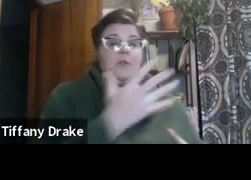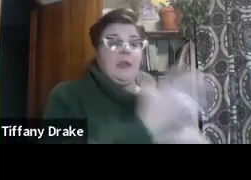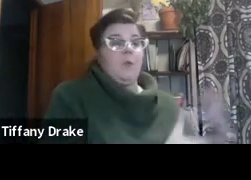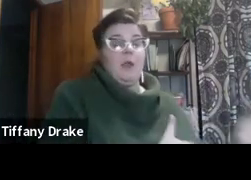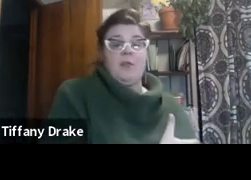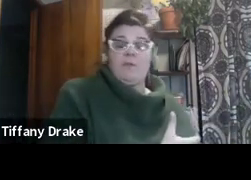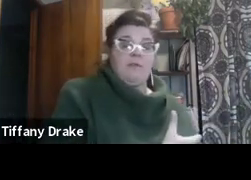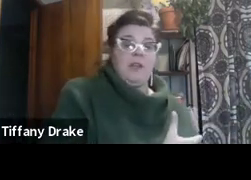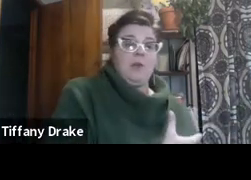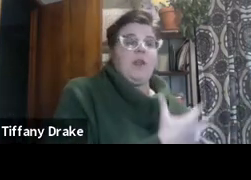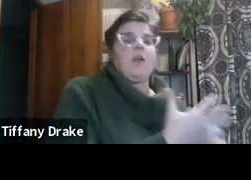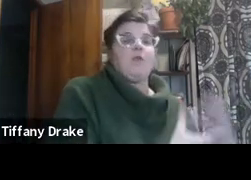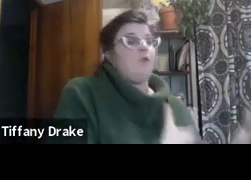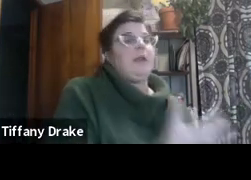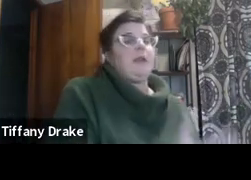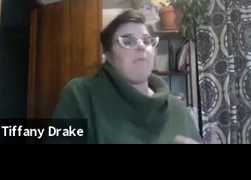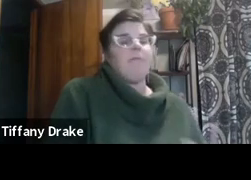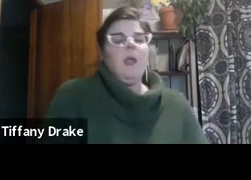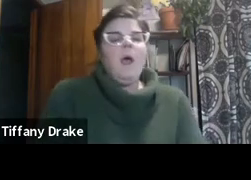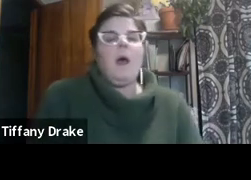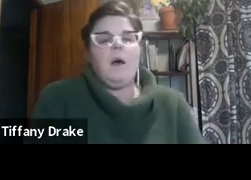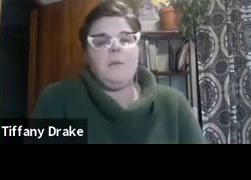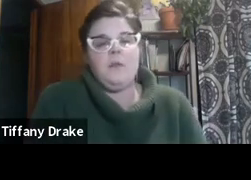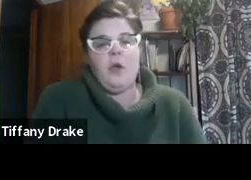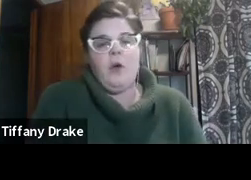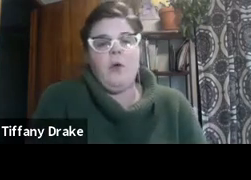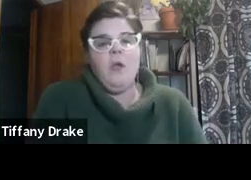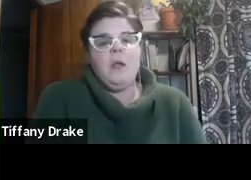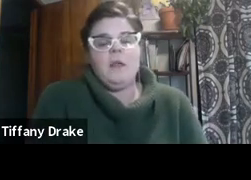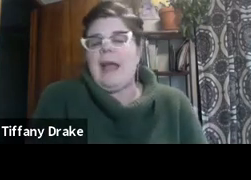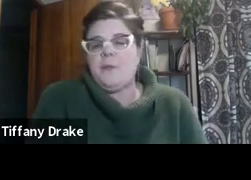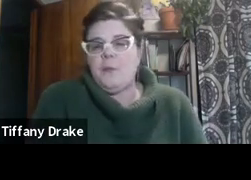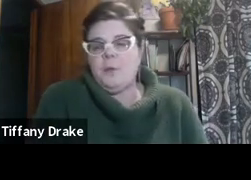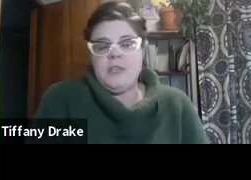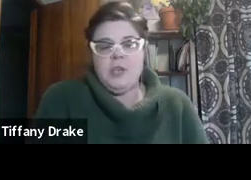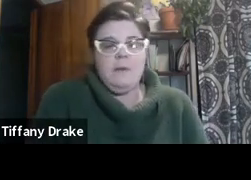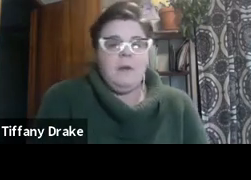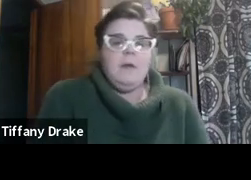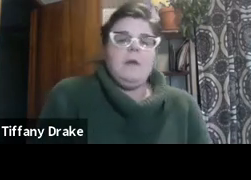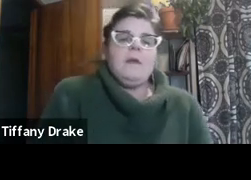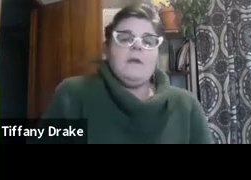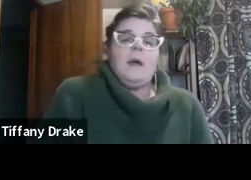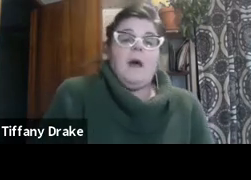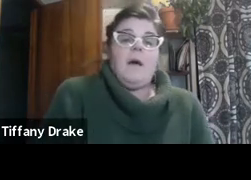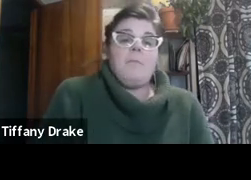videos in with videos that are grooming them. So lack of supervision,